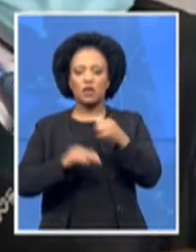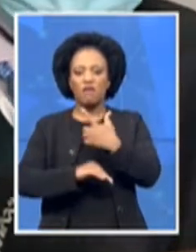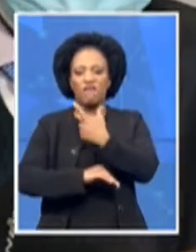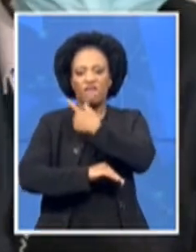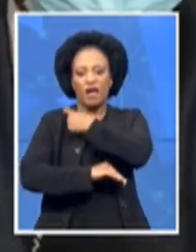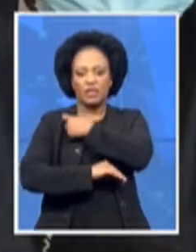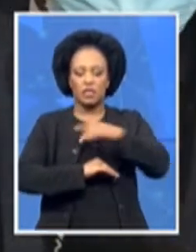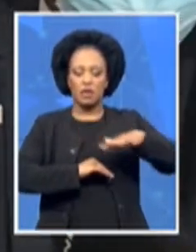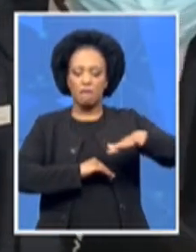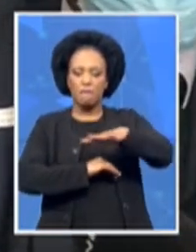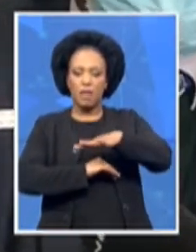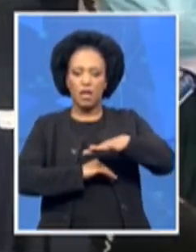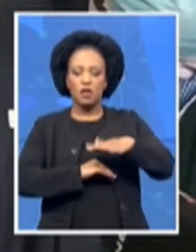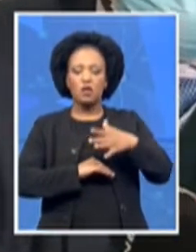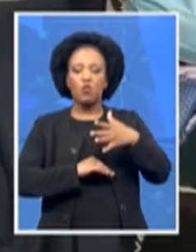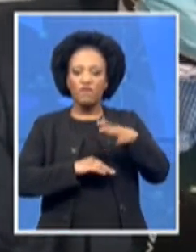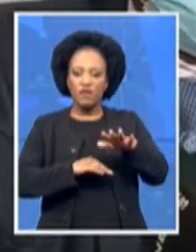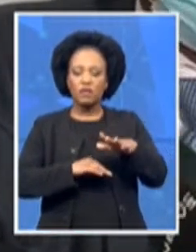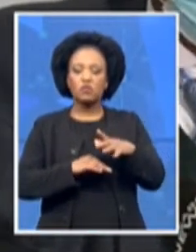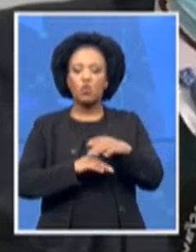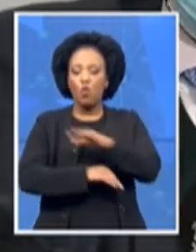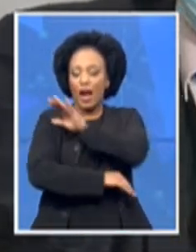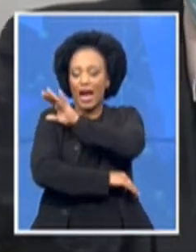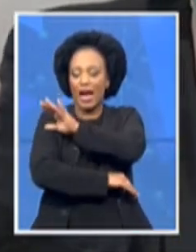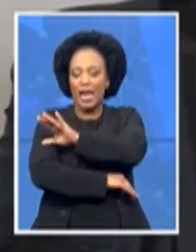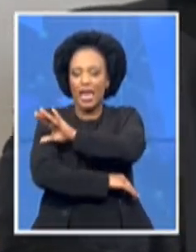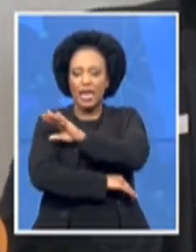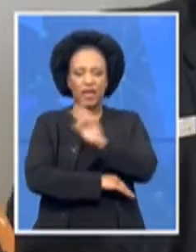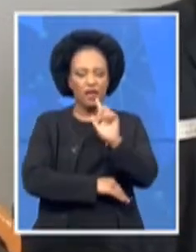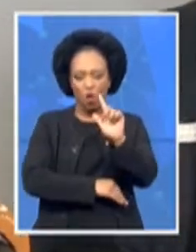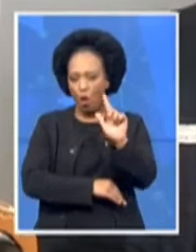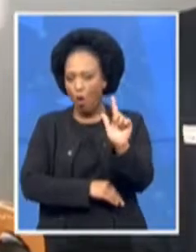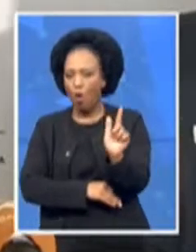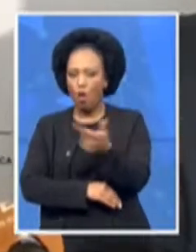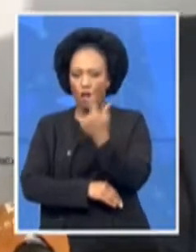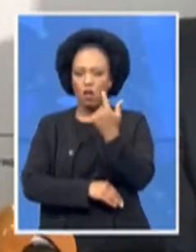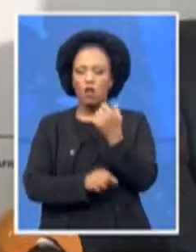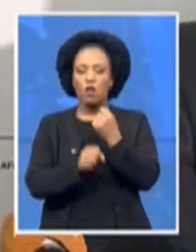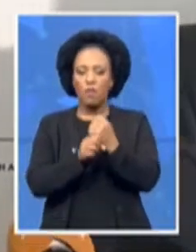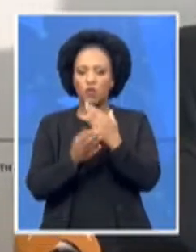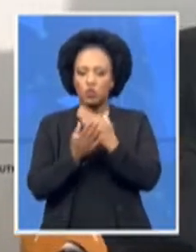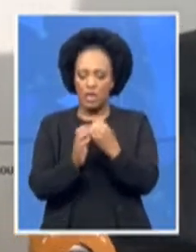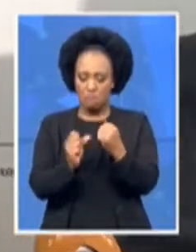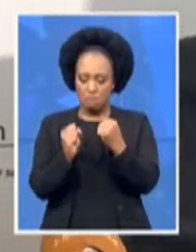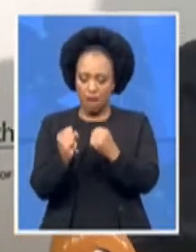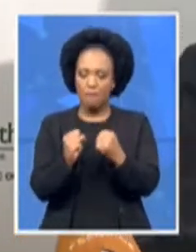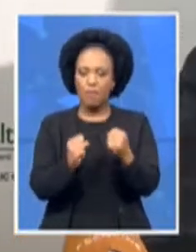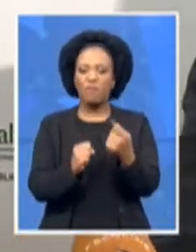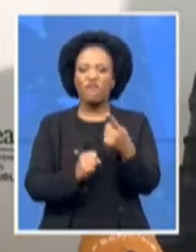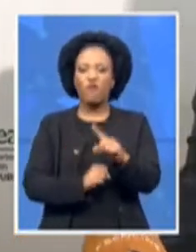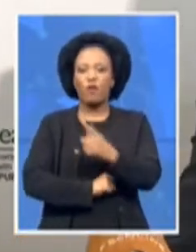clinics in the province to become permanent vaccinating centers, because all our clinics were not permanent